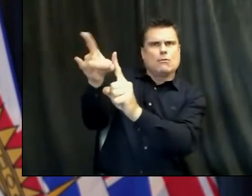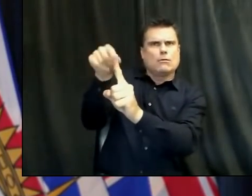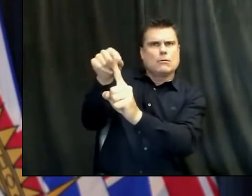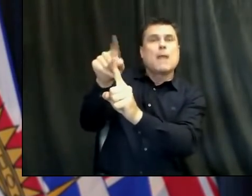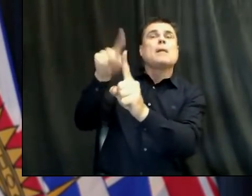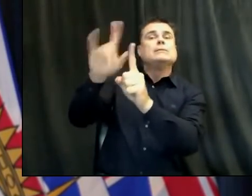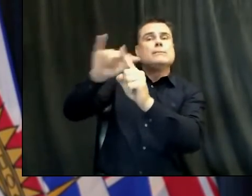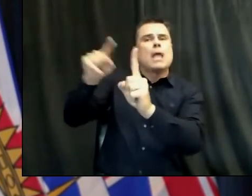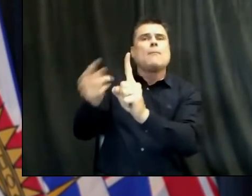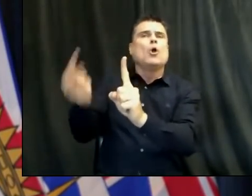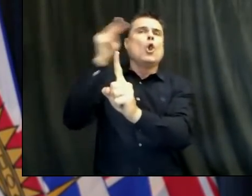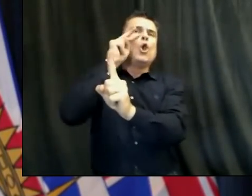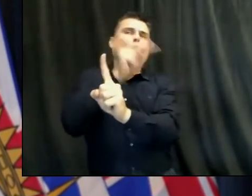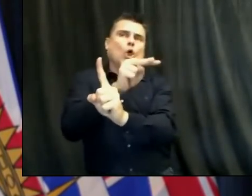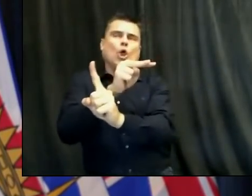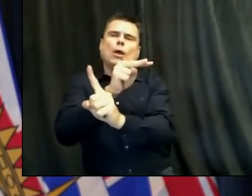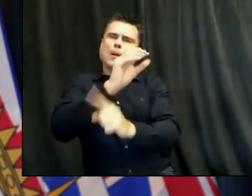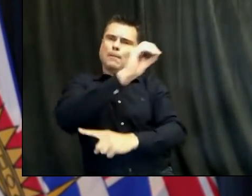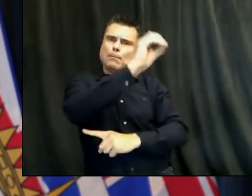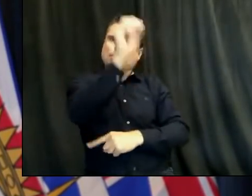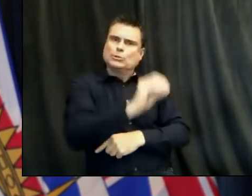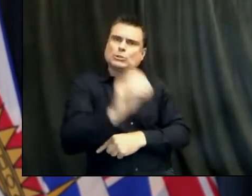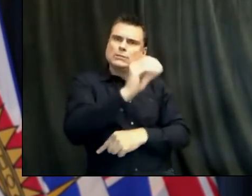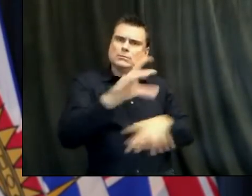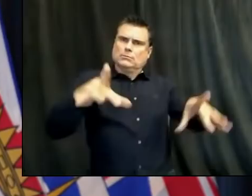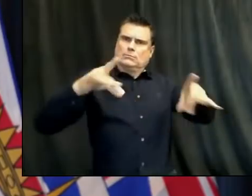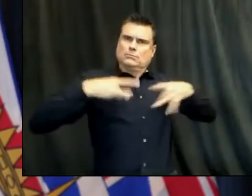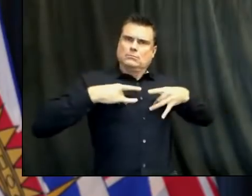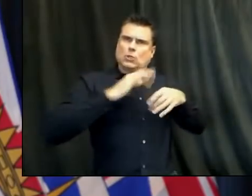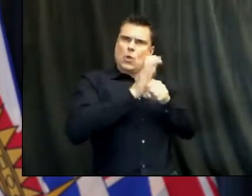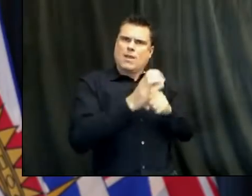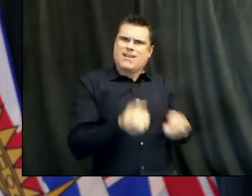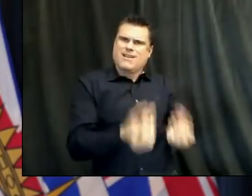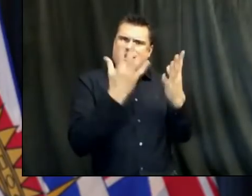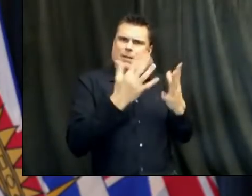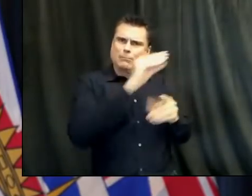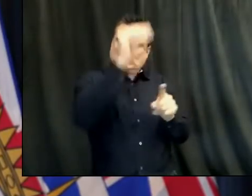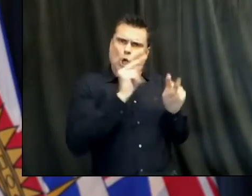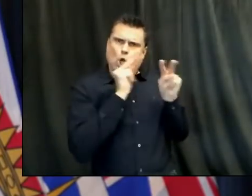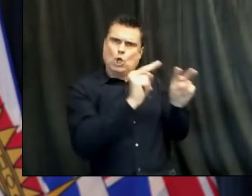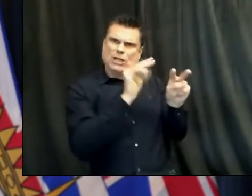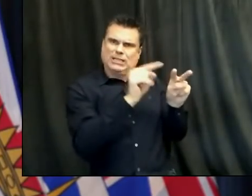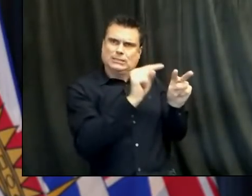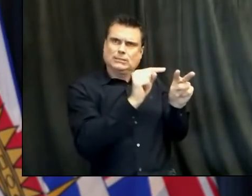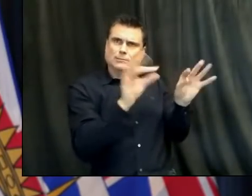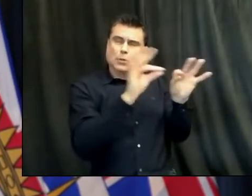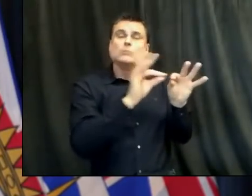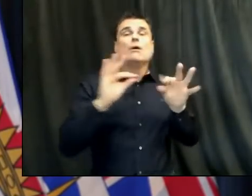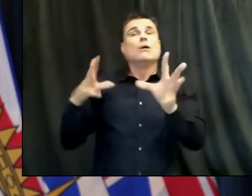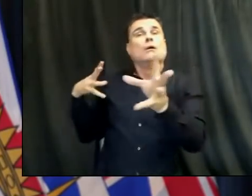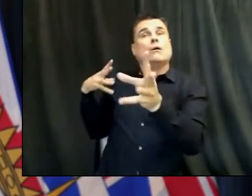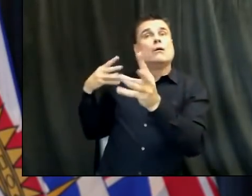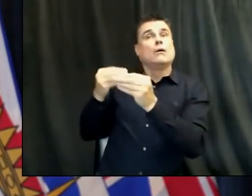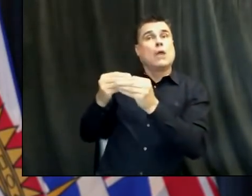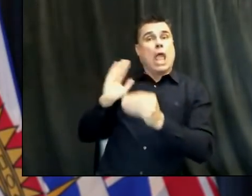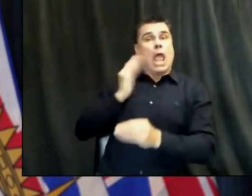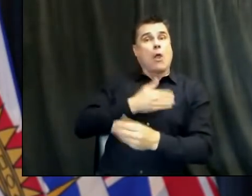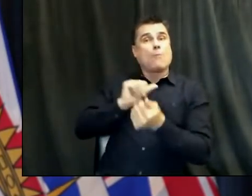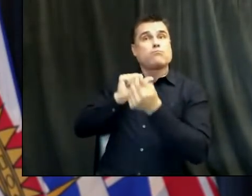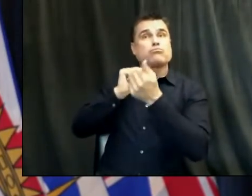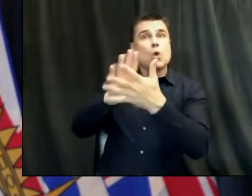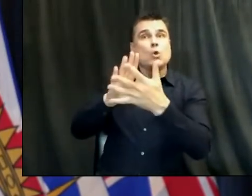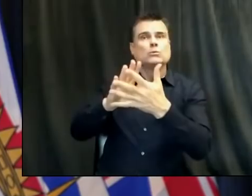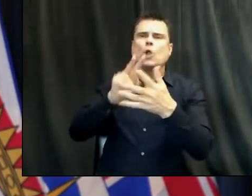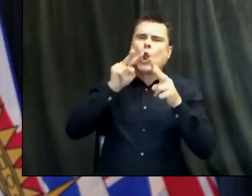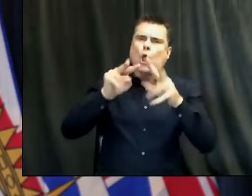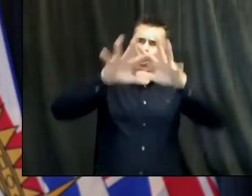the percentage positive of those who have been tested for COVID-19. Until recently, we have taken a holistic approach in that